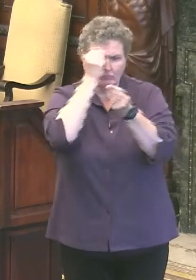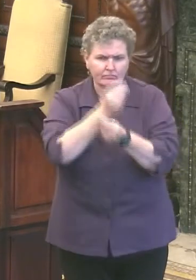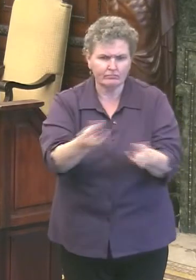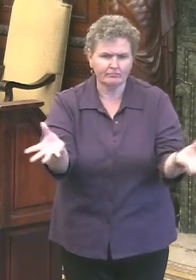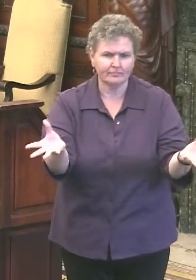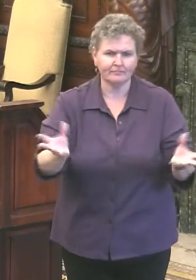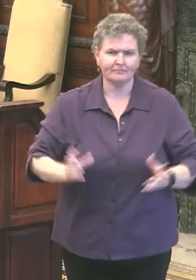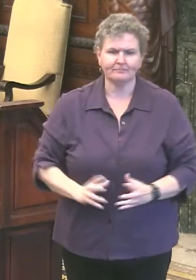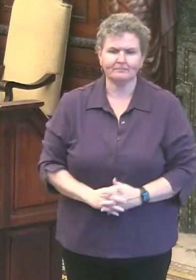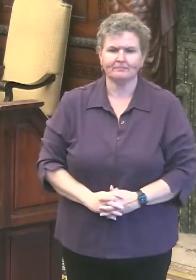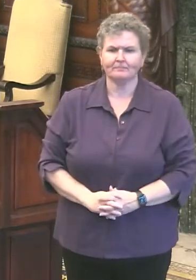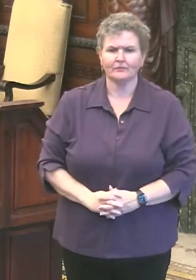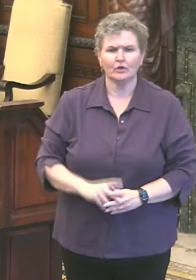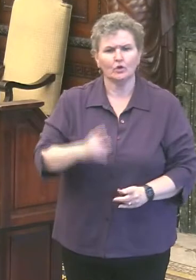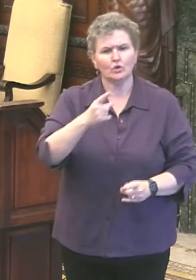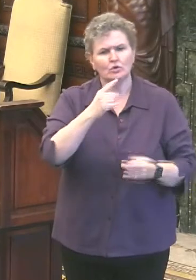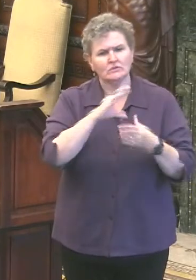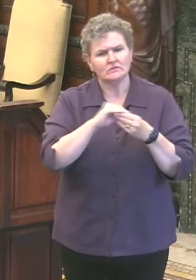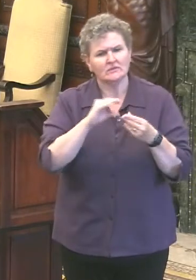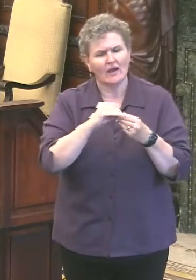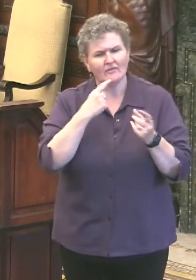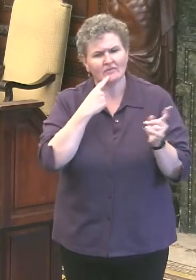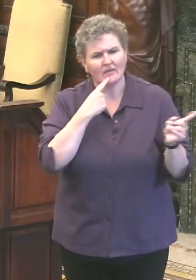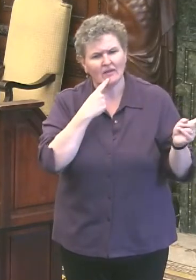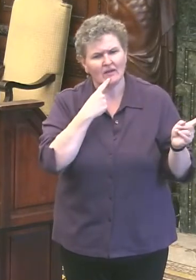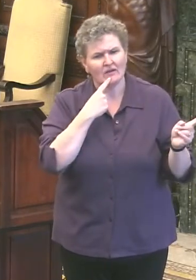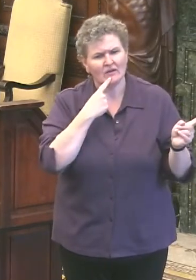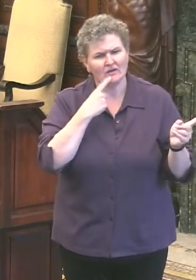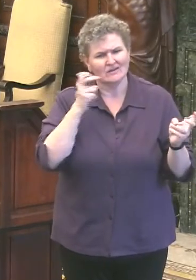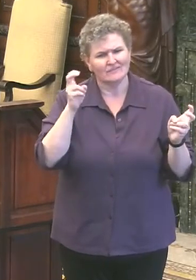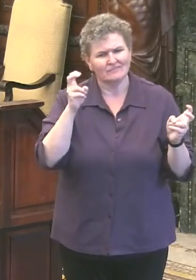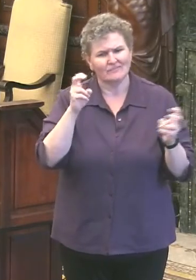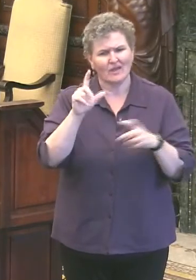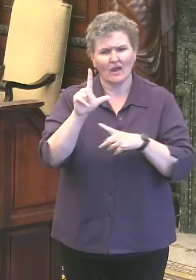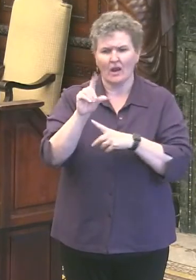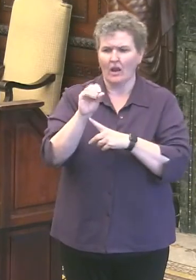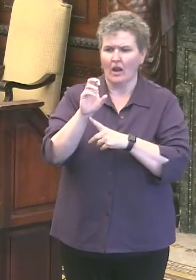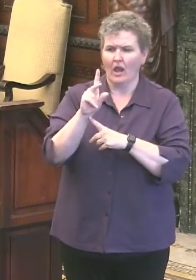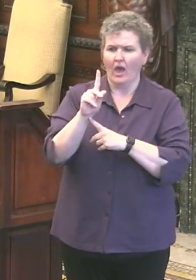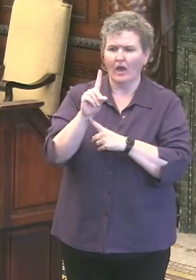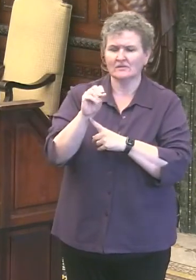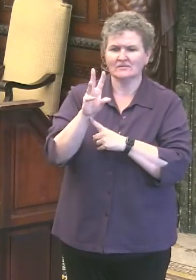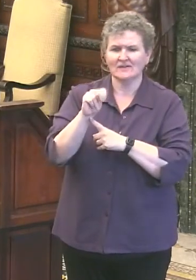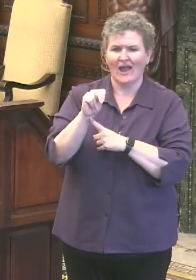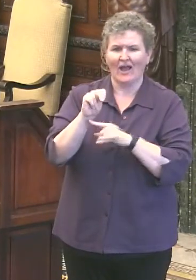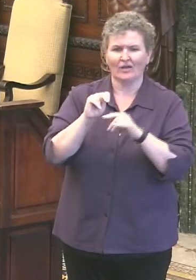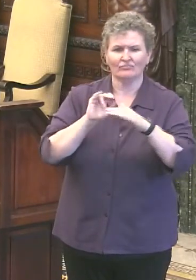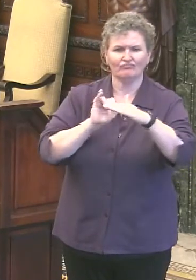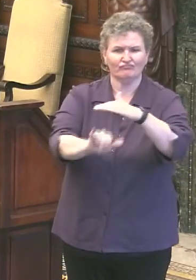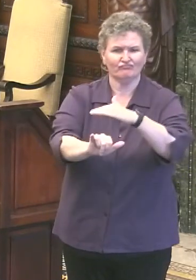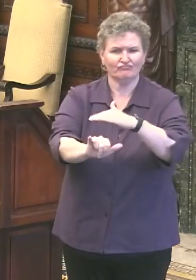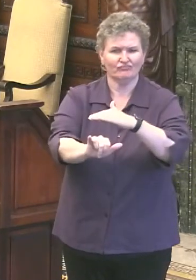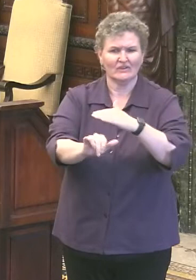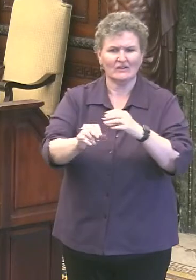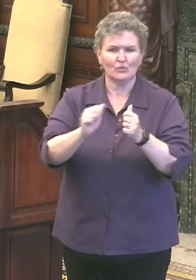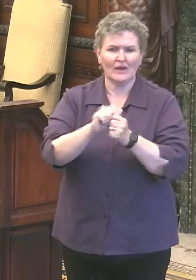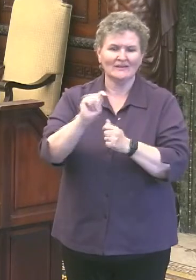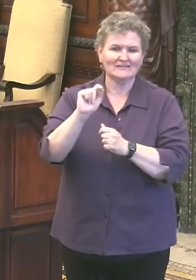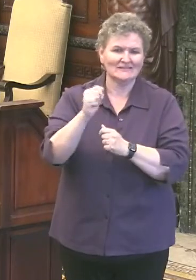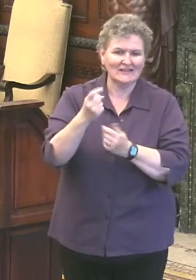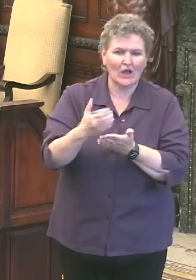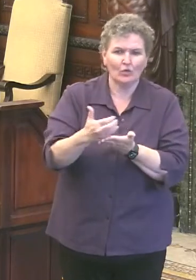on, you've said that the lockdown, the problem with obviously city tax revenue has blown obviously a hole in your budget as